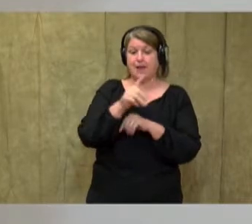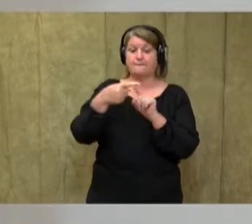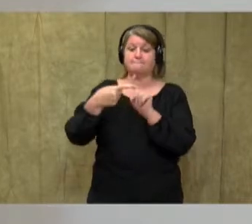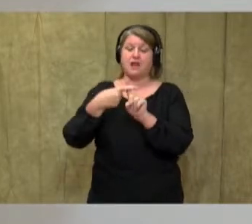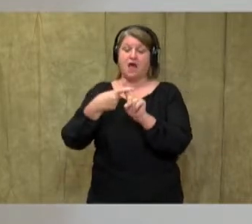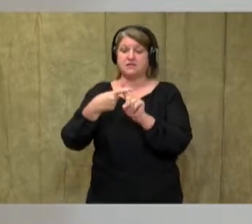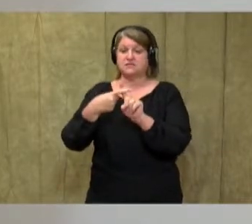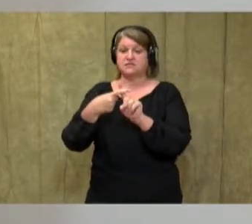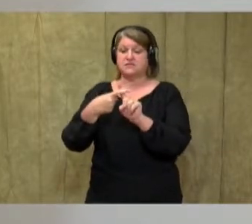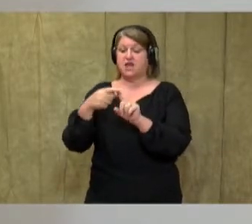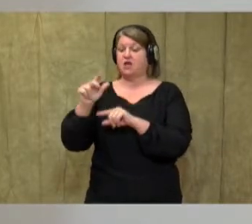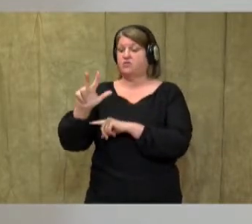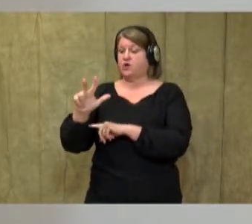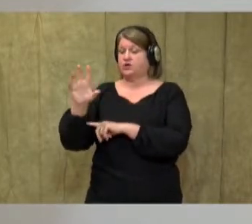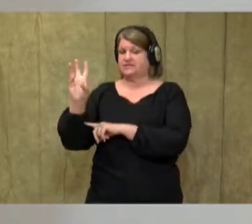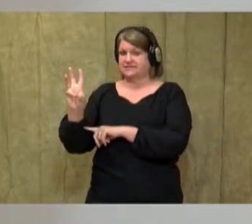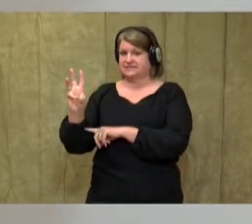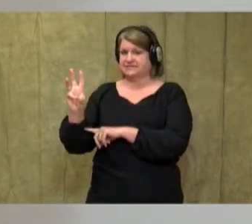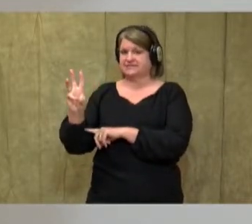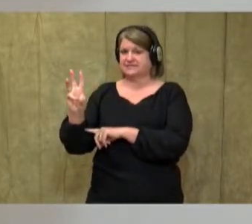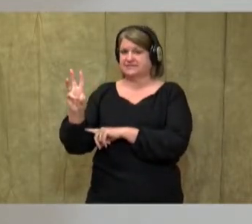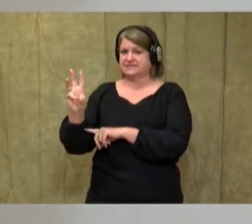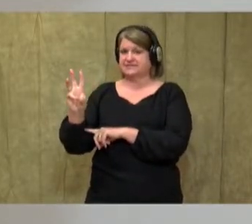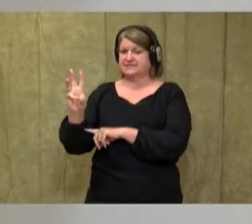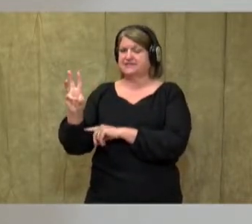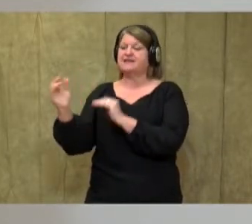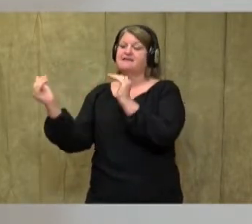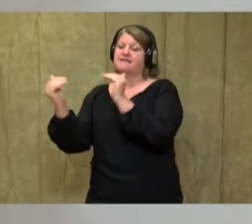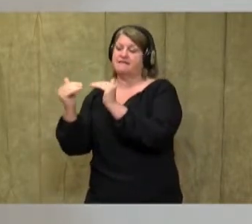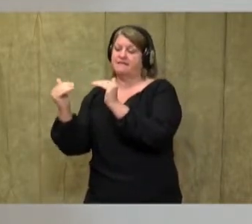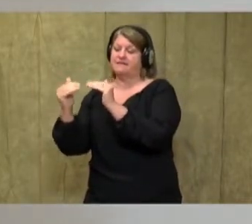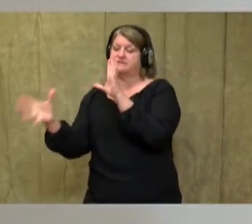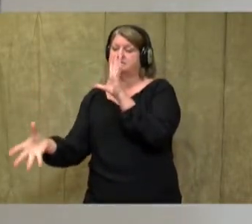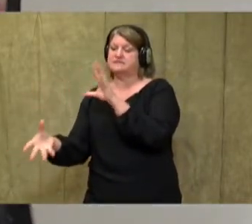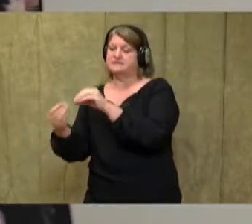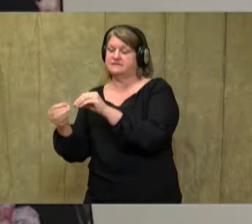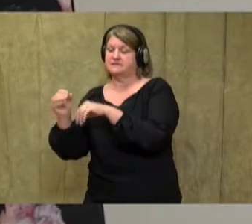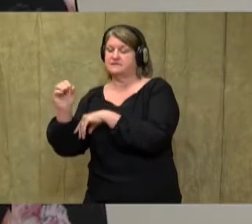plus 36 gives us the sum.